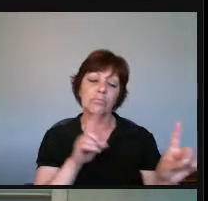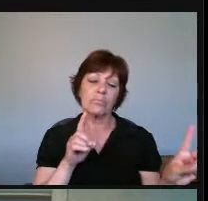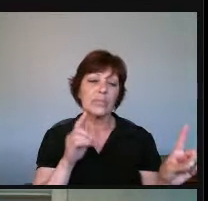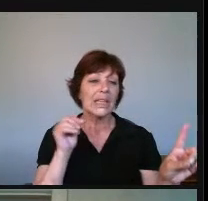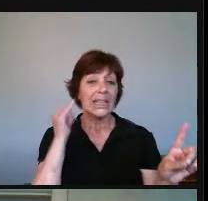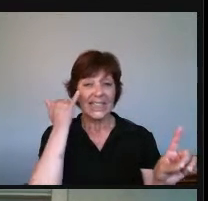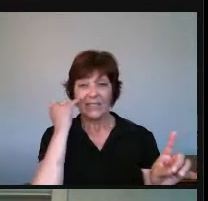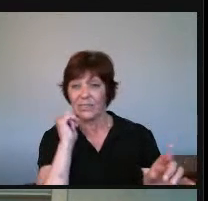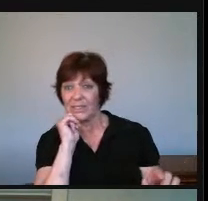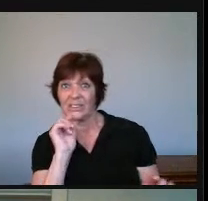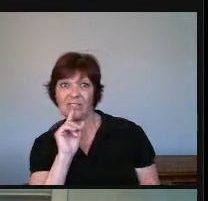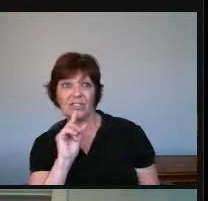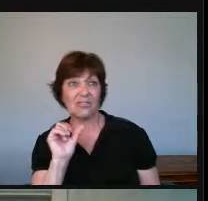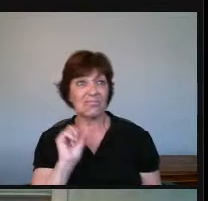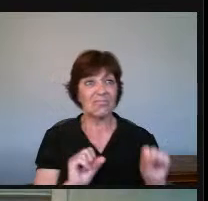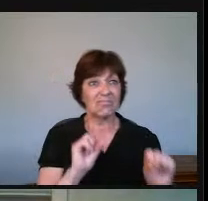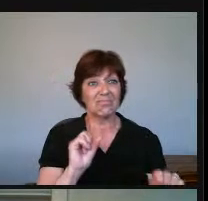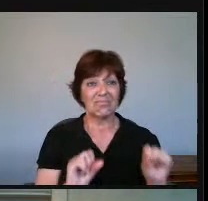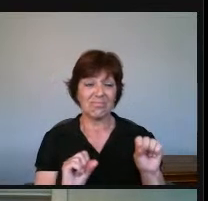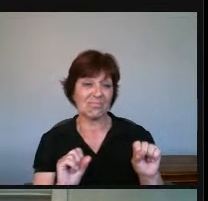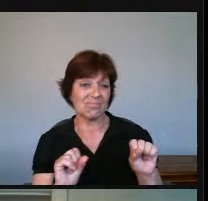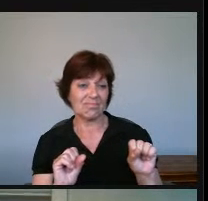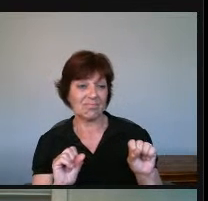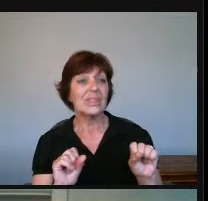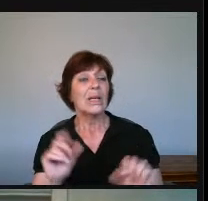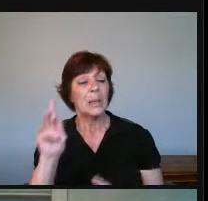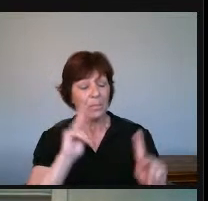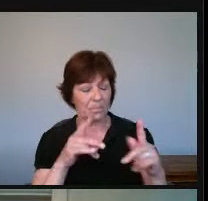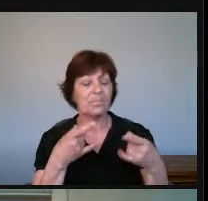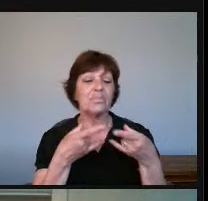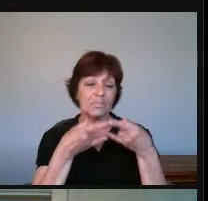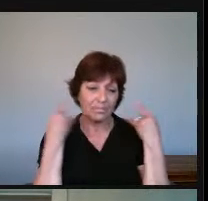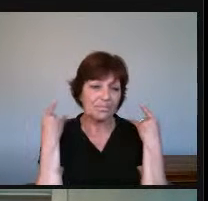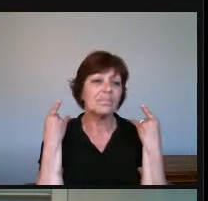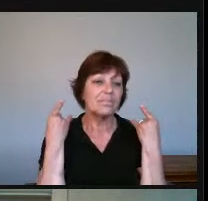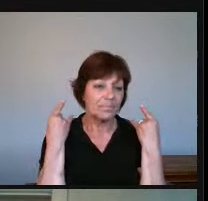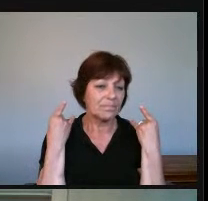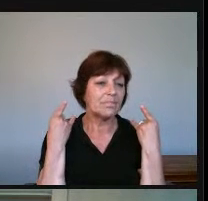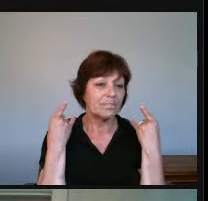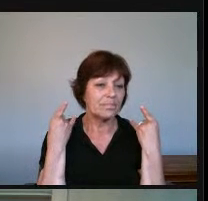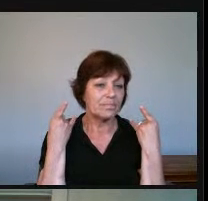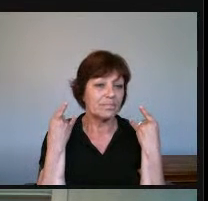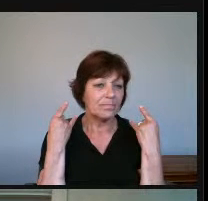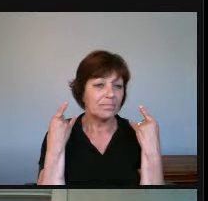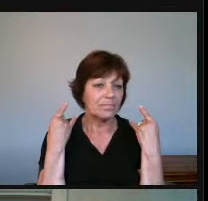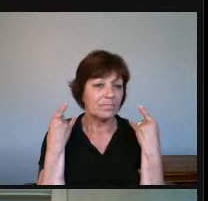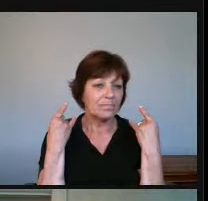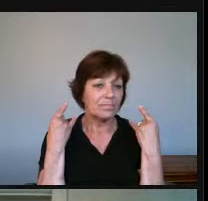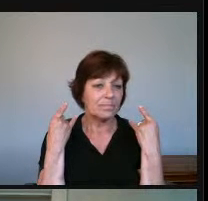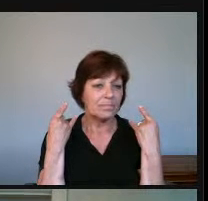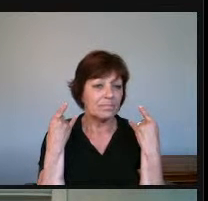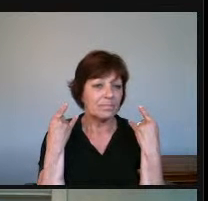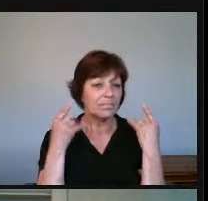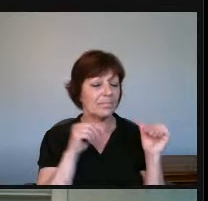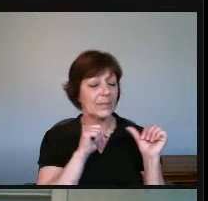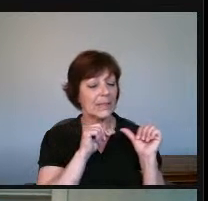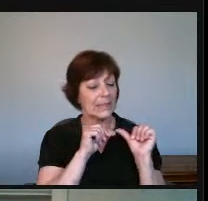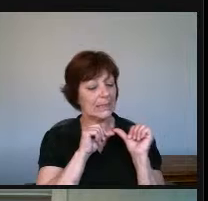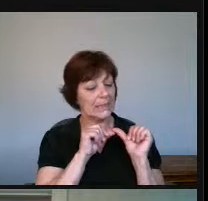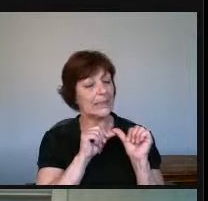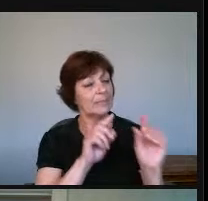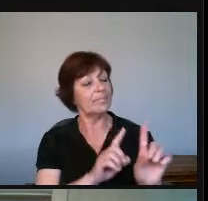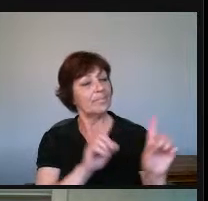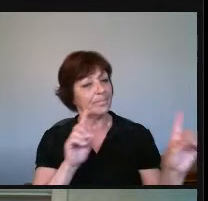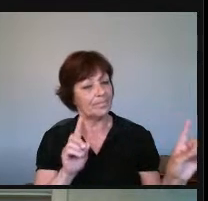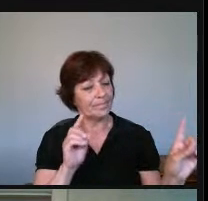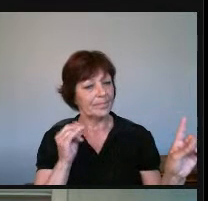unclear about the vaccine, people are going to have to wear masks and maintain social distancing.